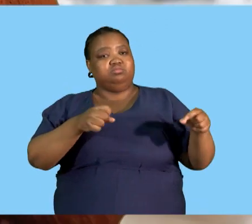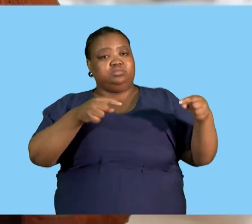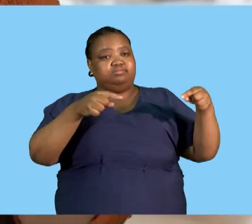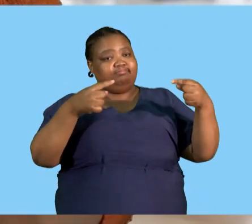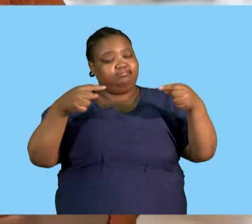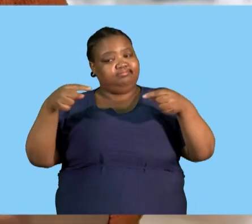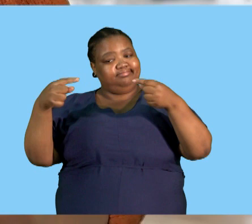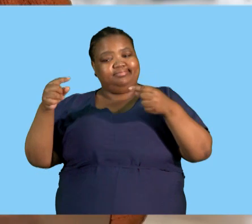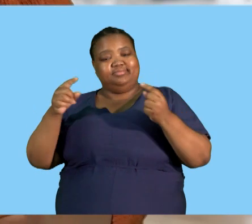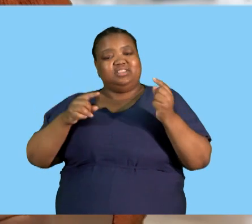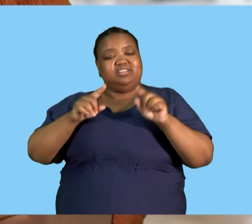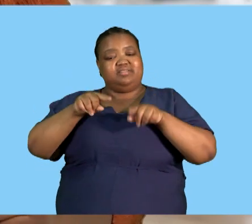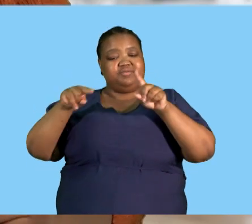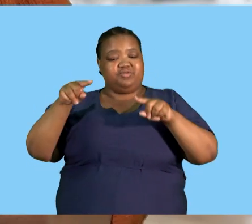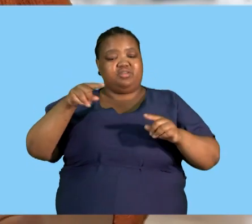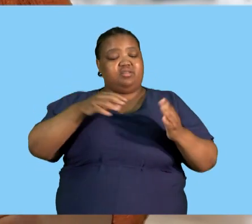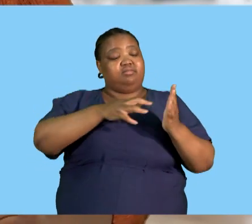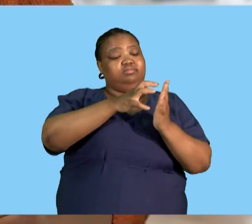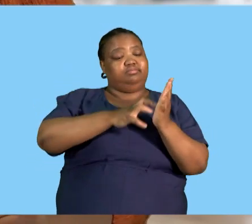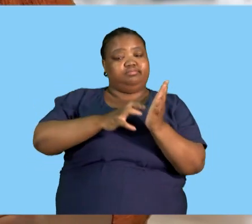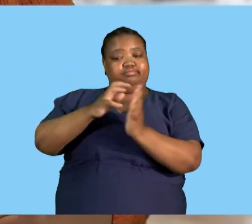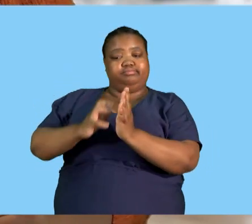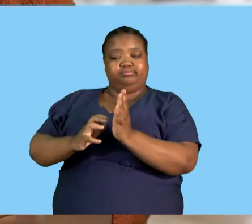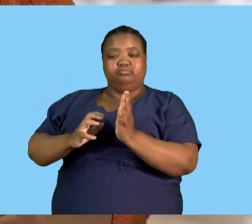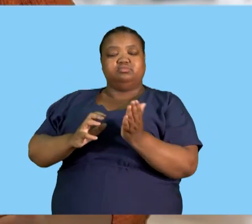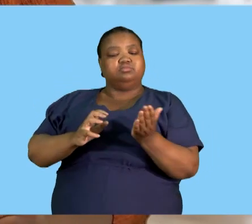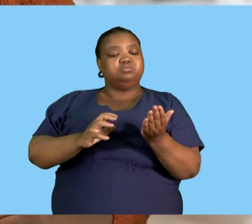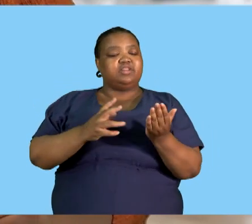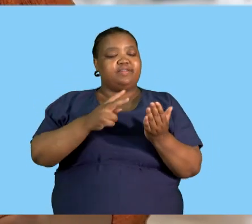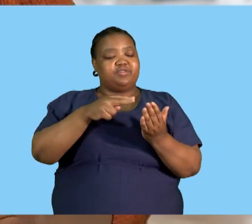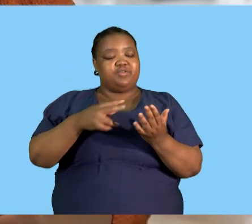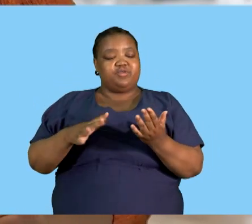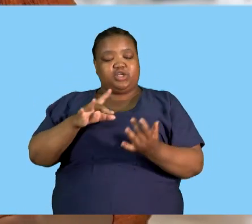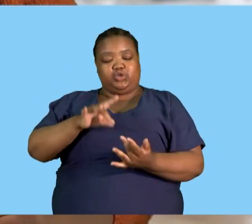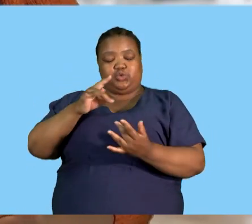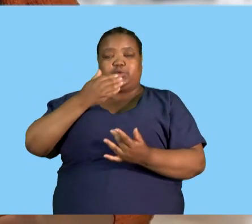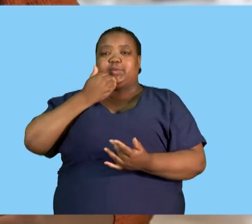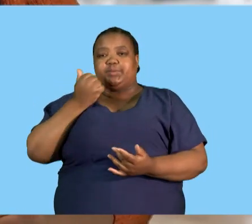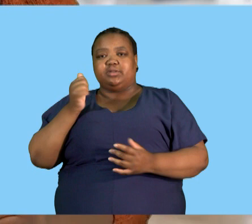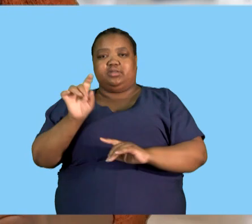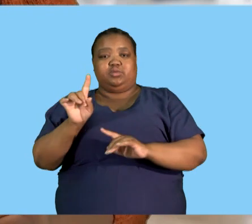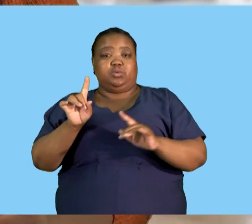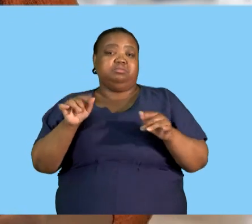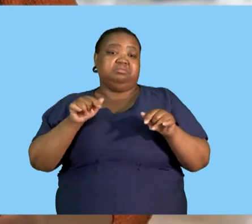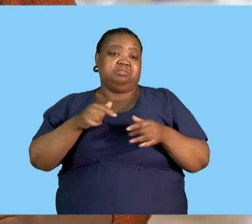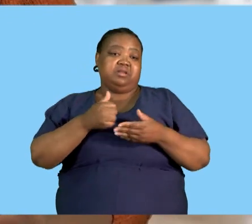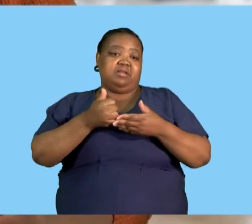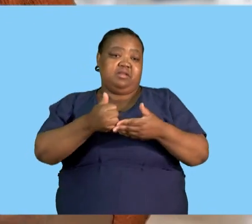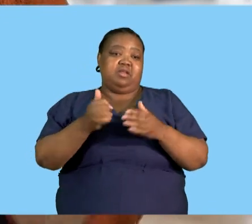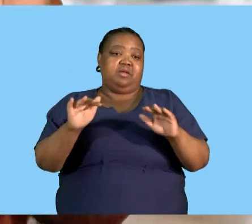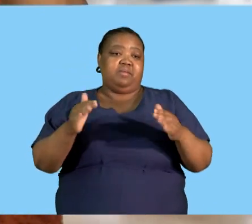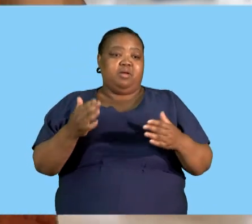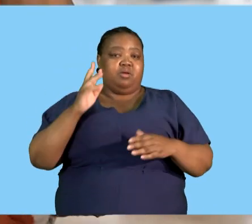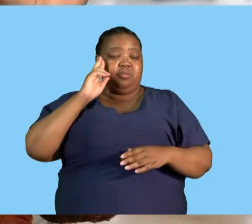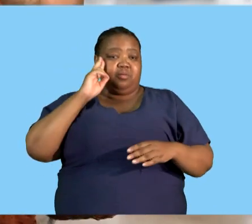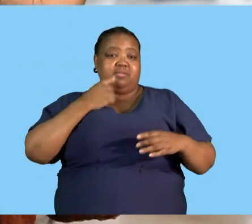it's just an agreement. So we need to choose the best solution. Remember, these were experts that were helping us. So now, what are the benefits of doing that? Remember, I